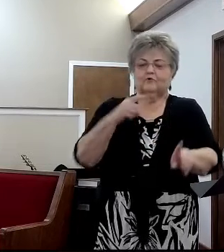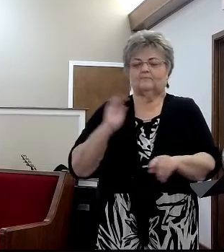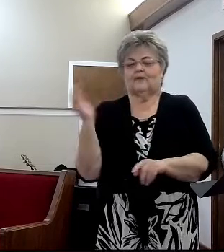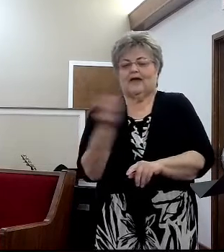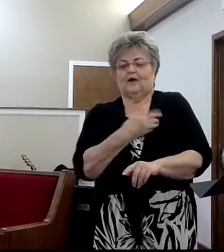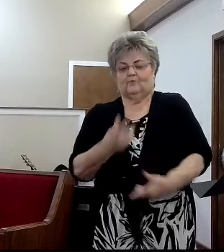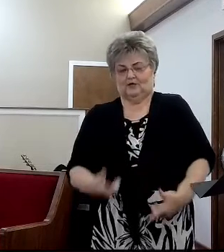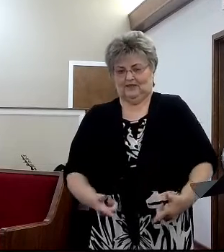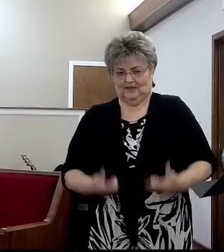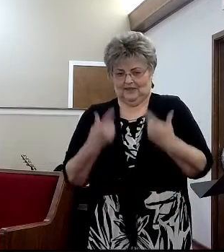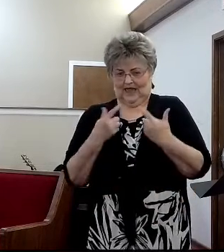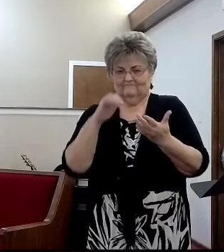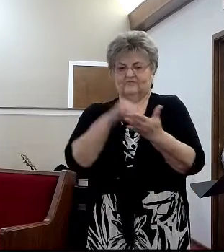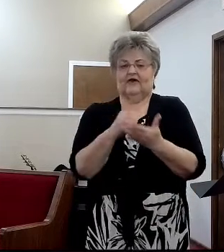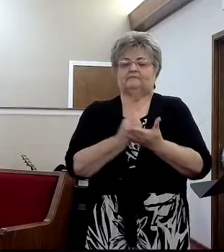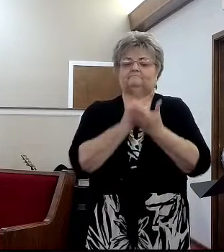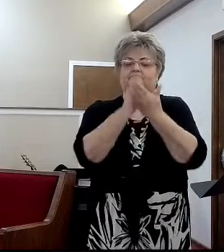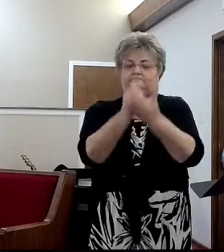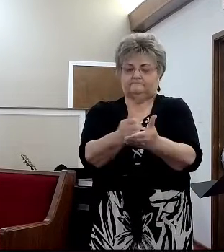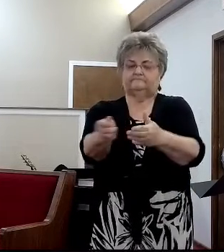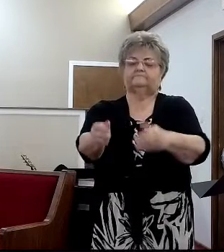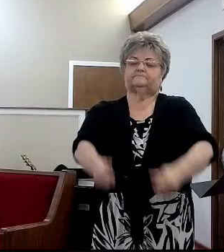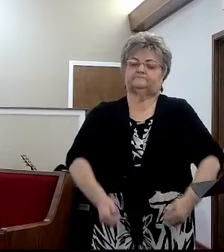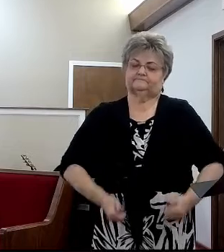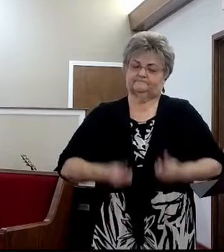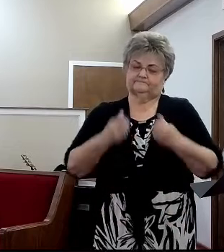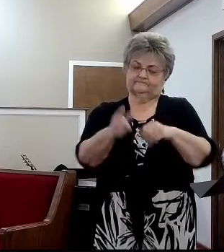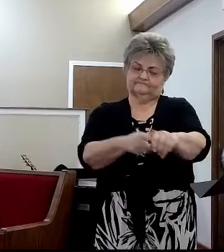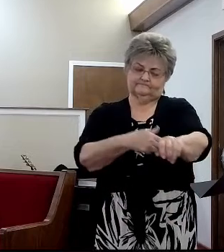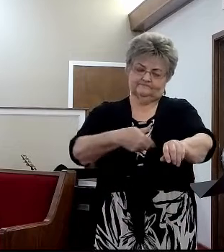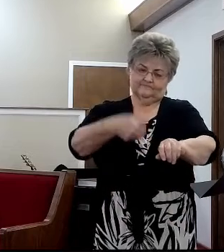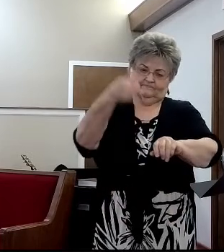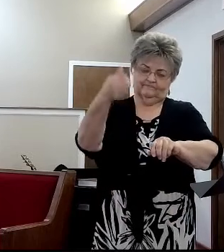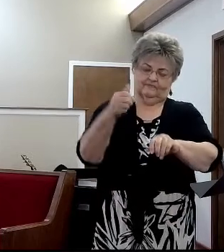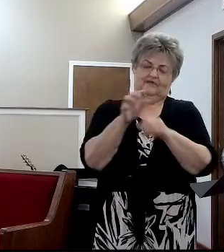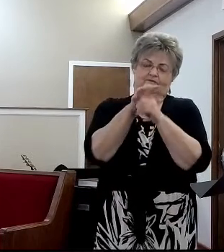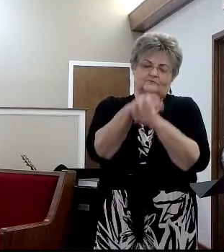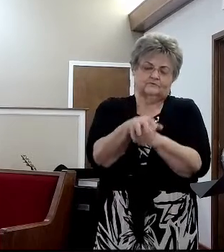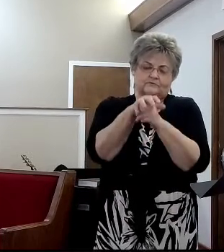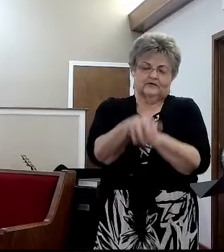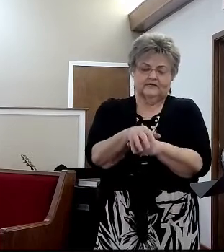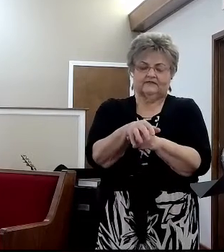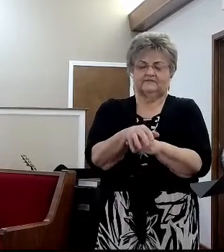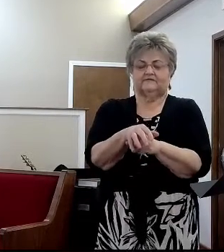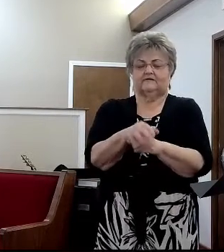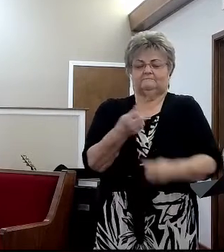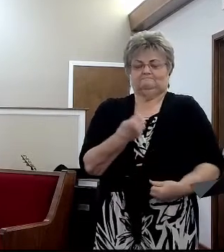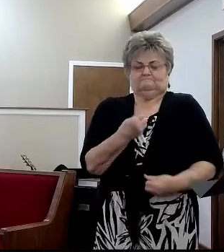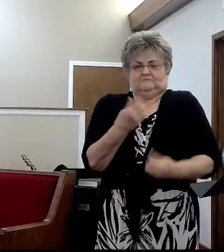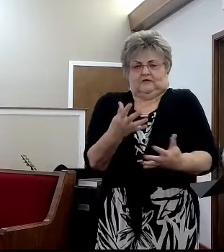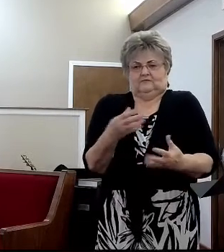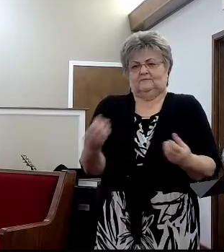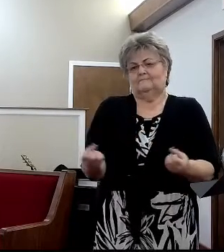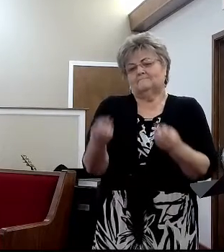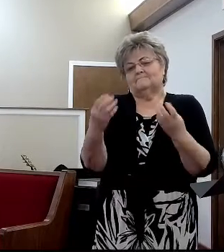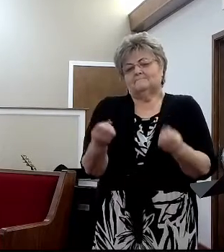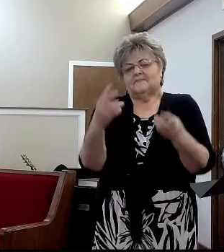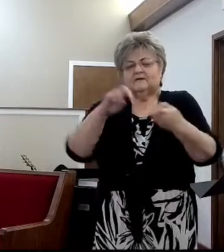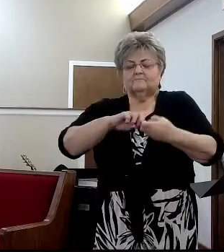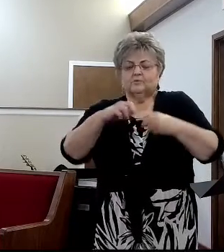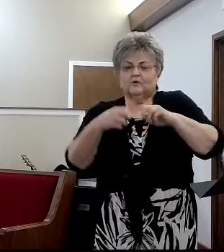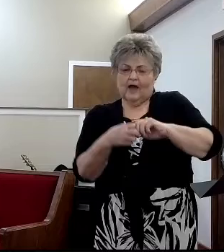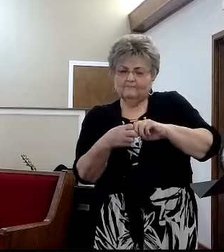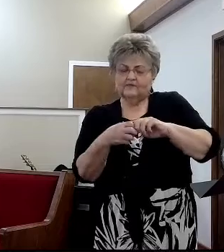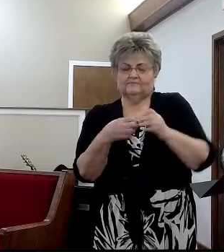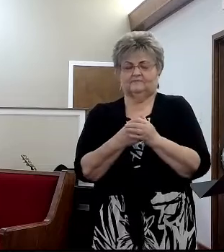longer. Stress, as we all know, can cause a plethora of problems. Maybe it's why my back